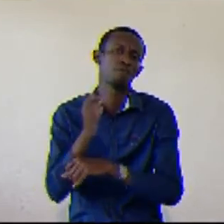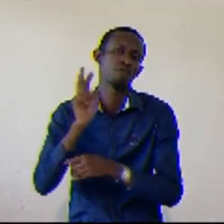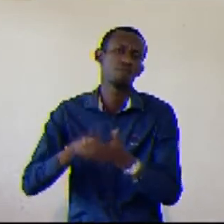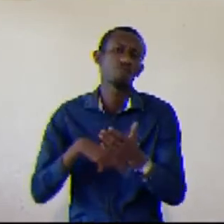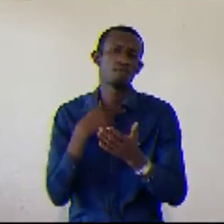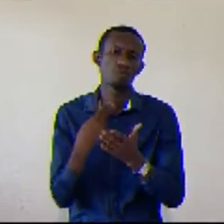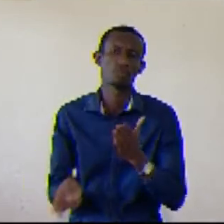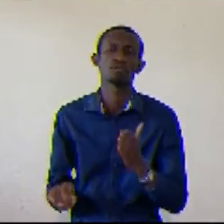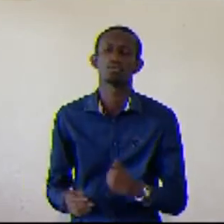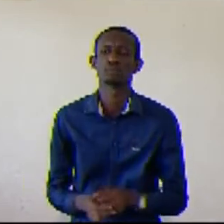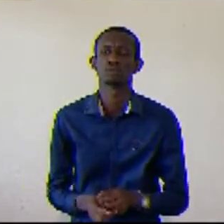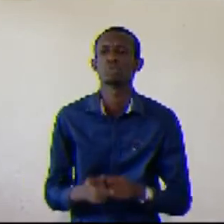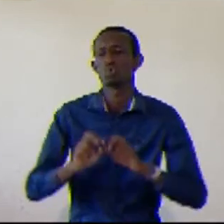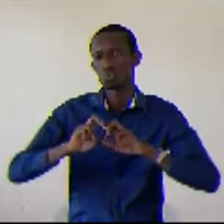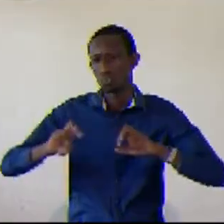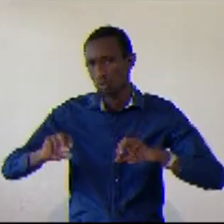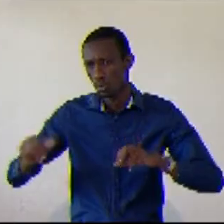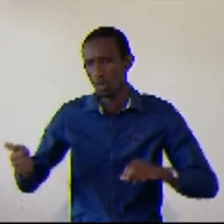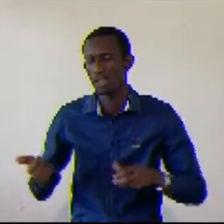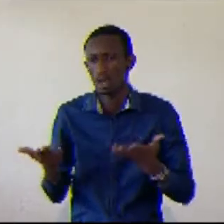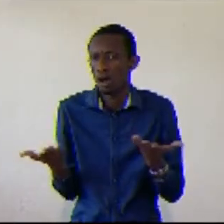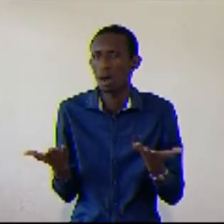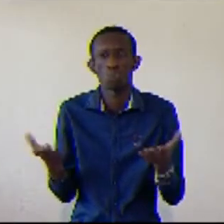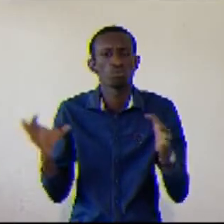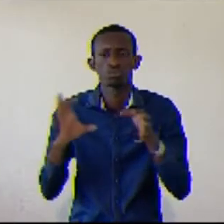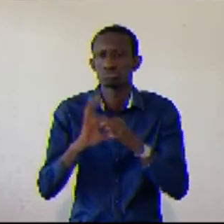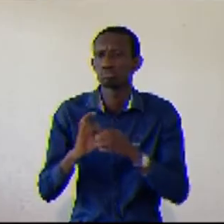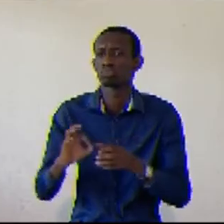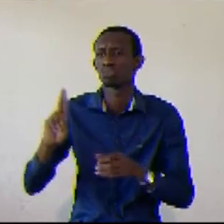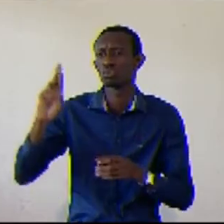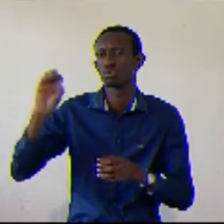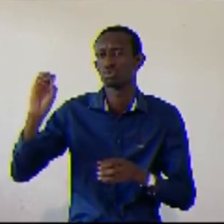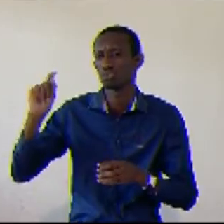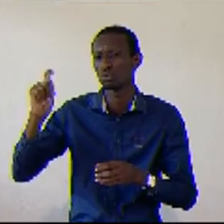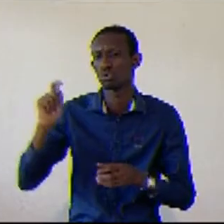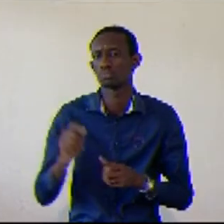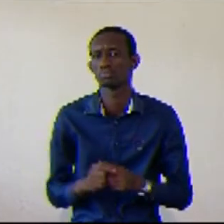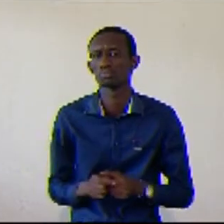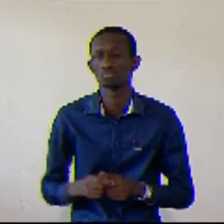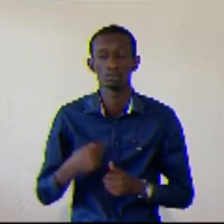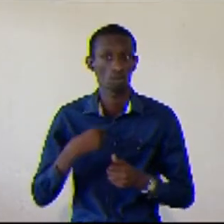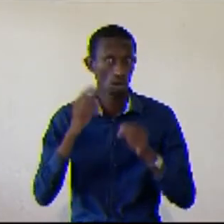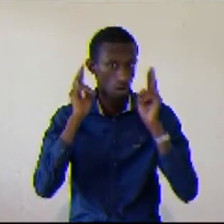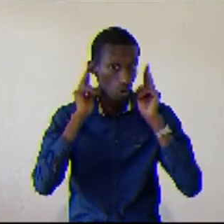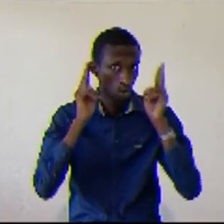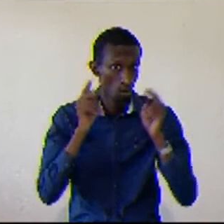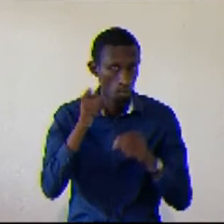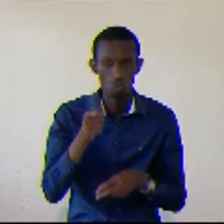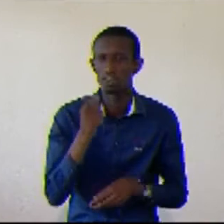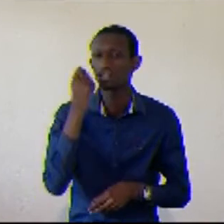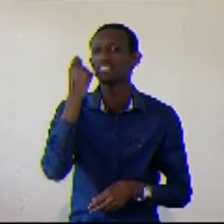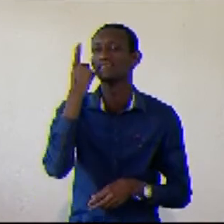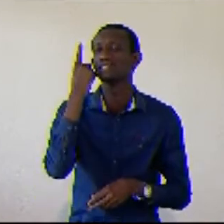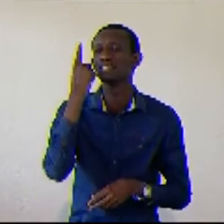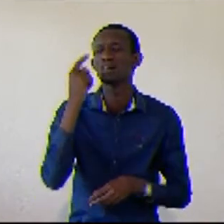approximating that root. Okay? I hope you have understood